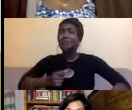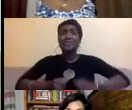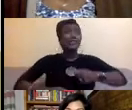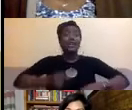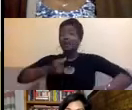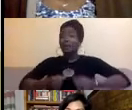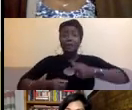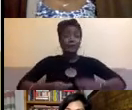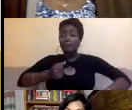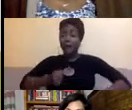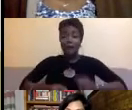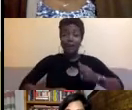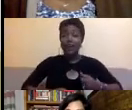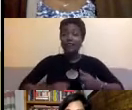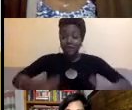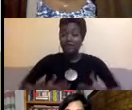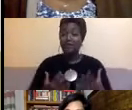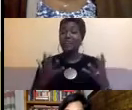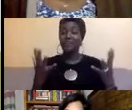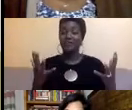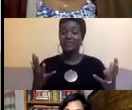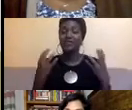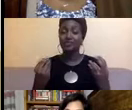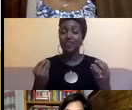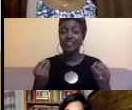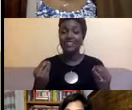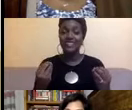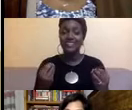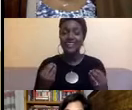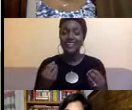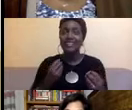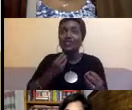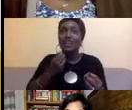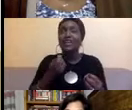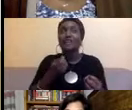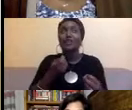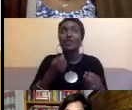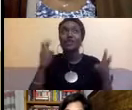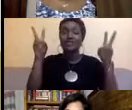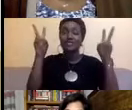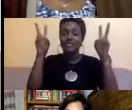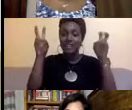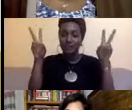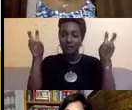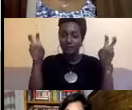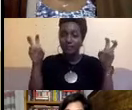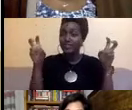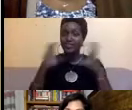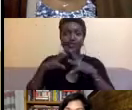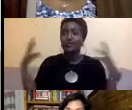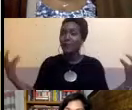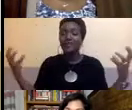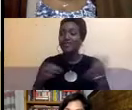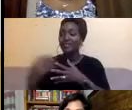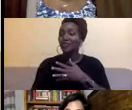especially when things are like really popping off. You might have something that you're very excited to say, and it's okay if you don't have it said or done perfectly. That's